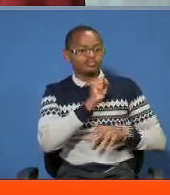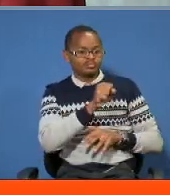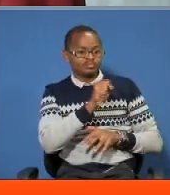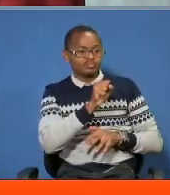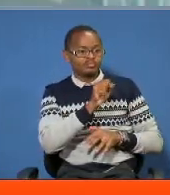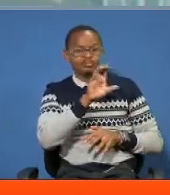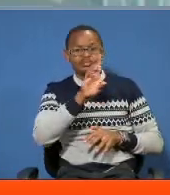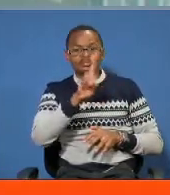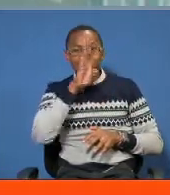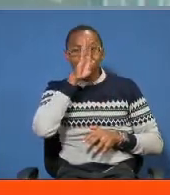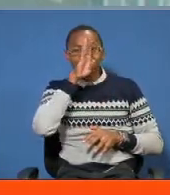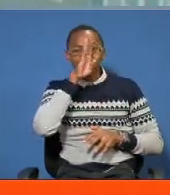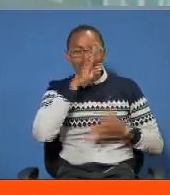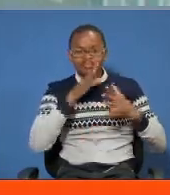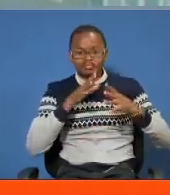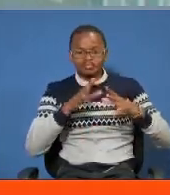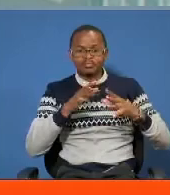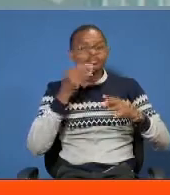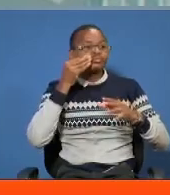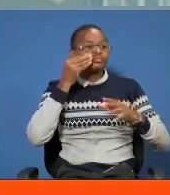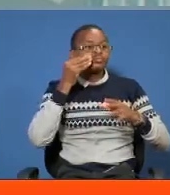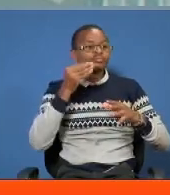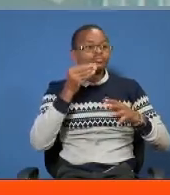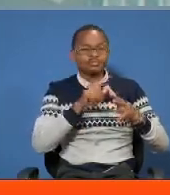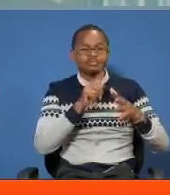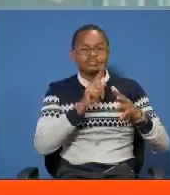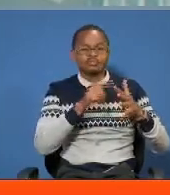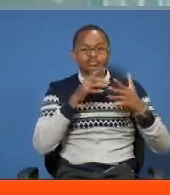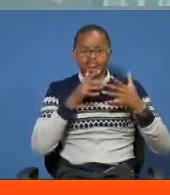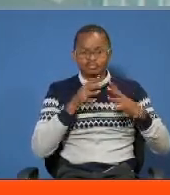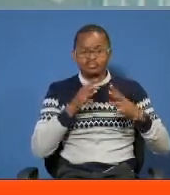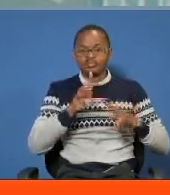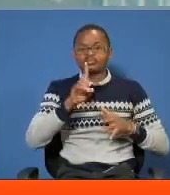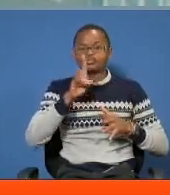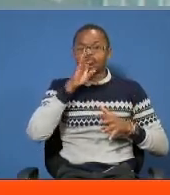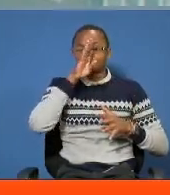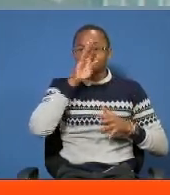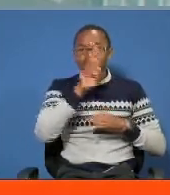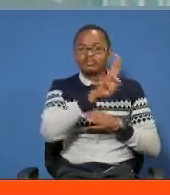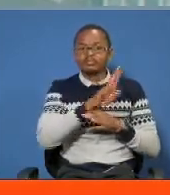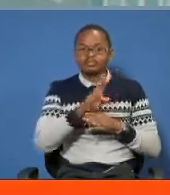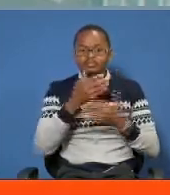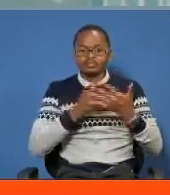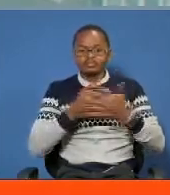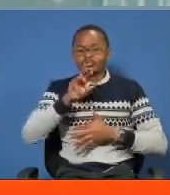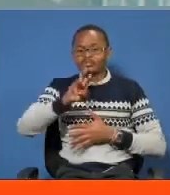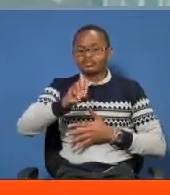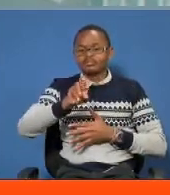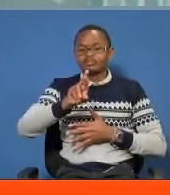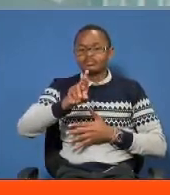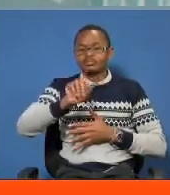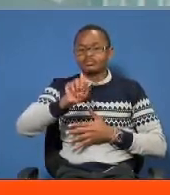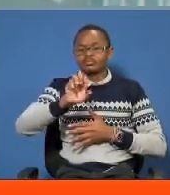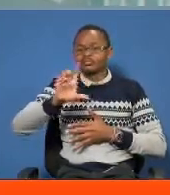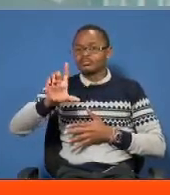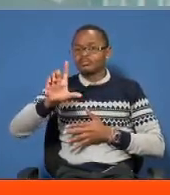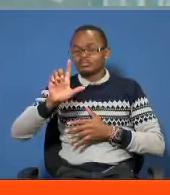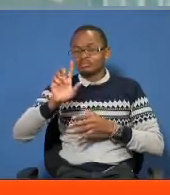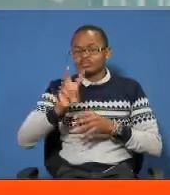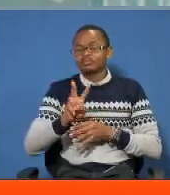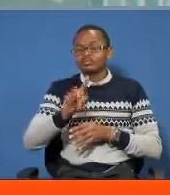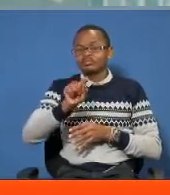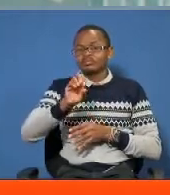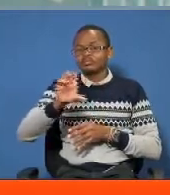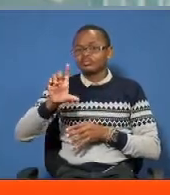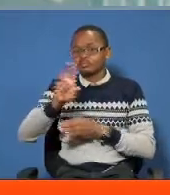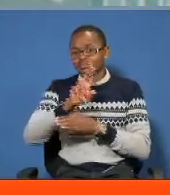like, this could, all right? So there are people experienced in doing that. So, this one could, and there are models that are used, like business model, value proposition, design.